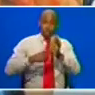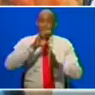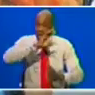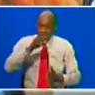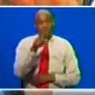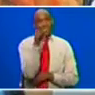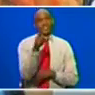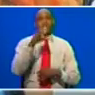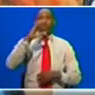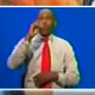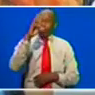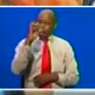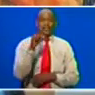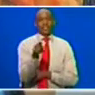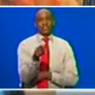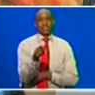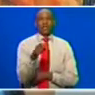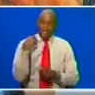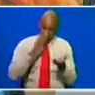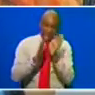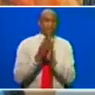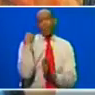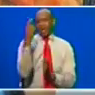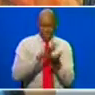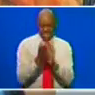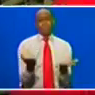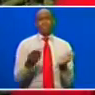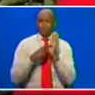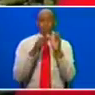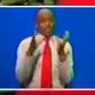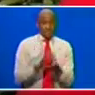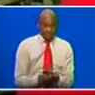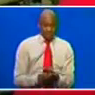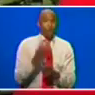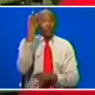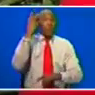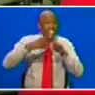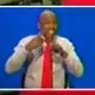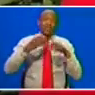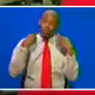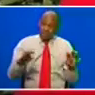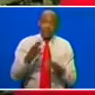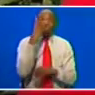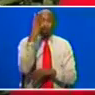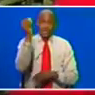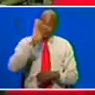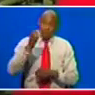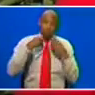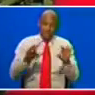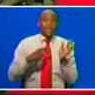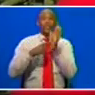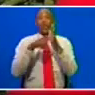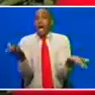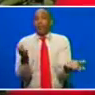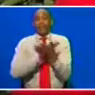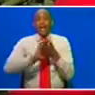code and probably be number one in terms of delivery. 4 years wasted, 40 billion wasted, and nothing to show for